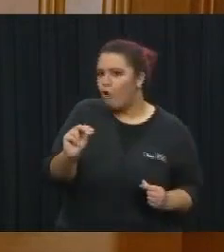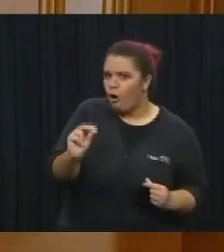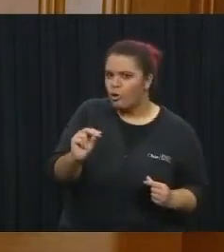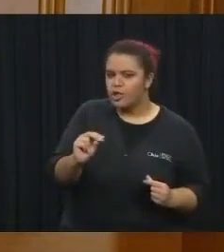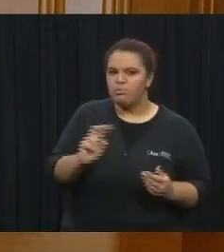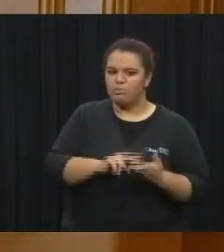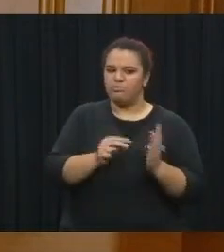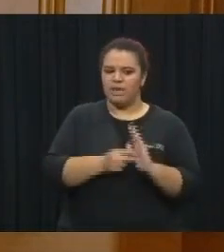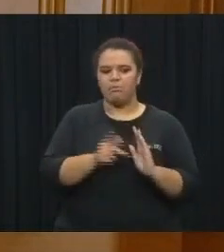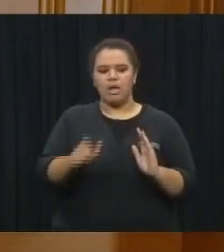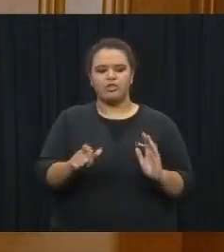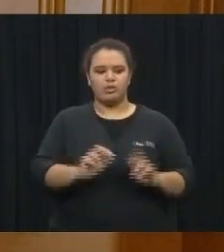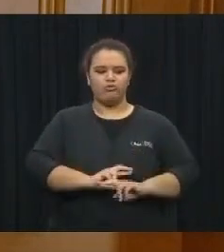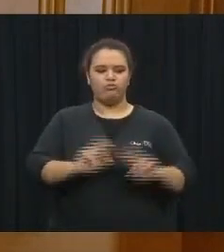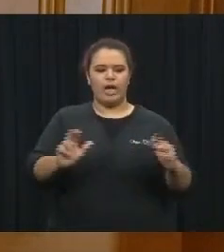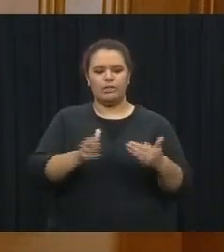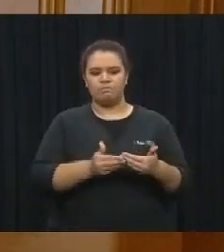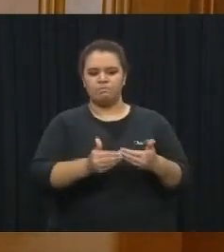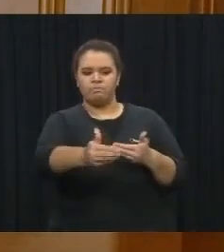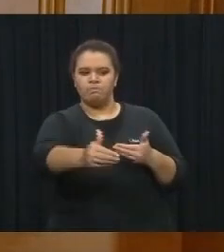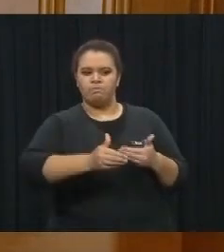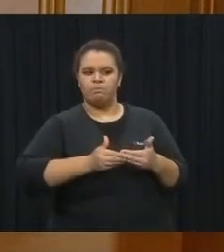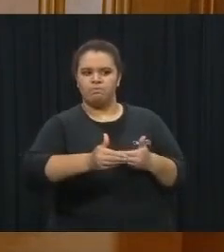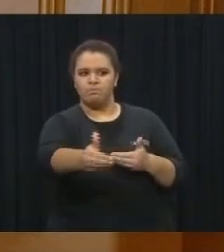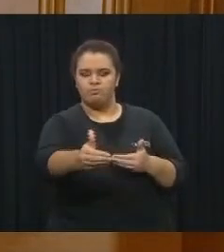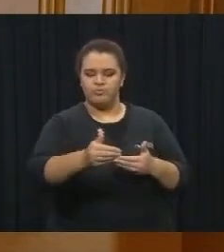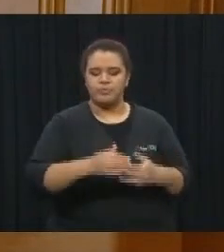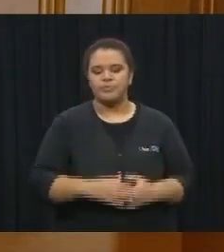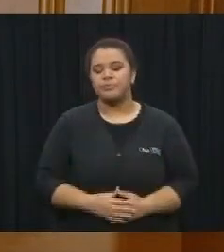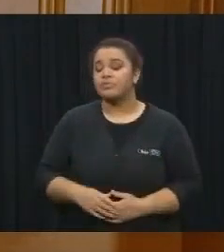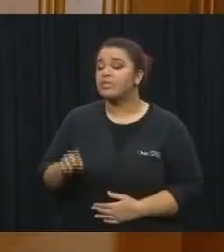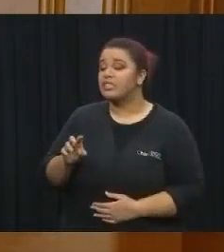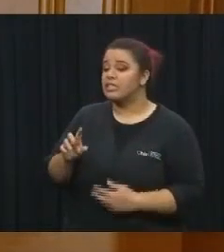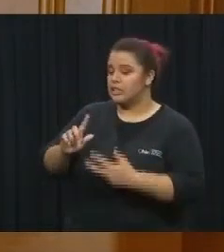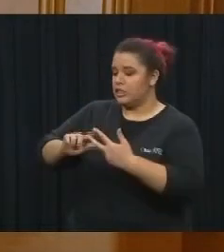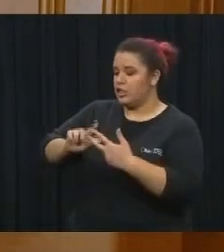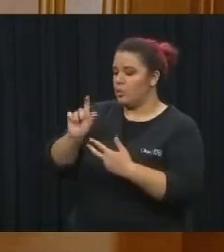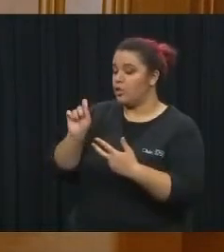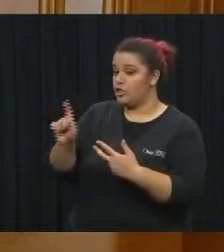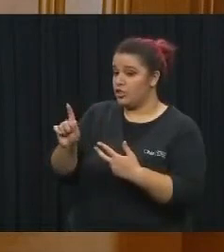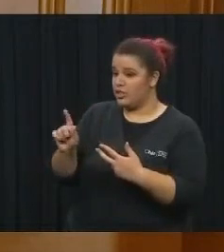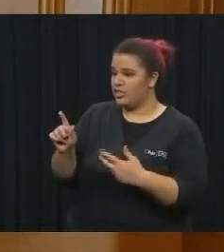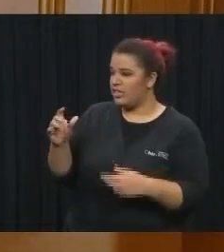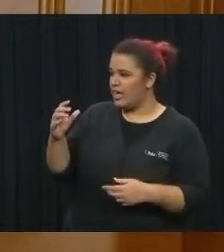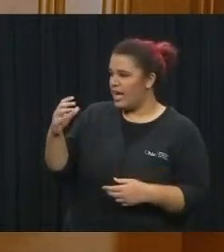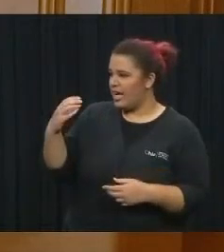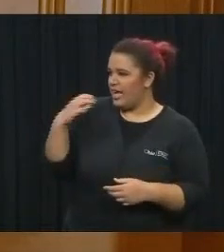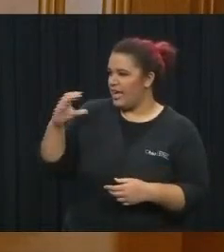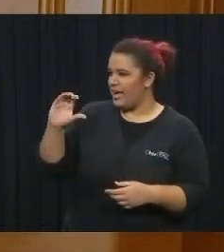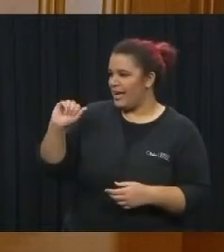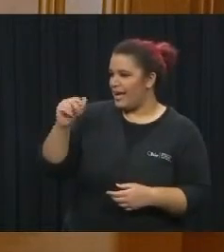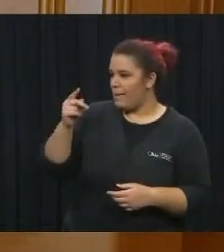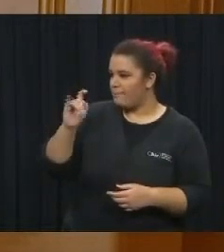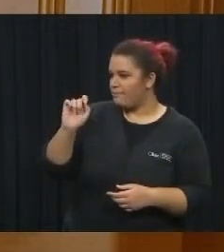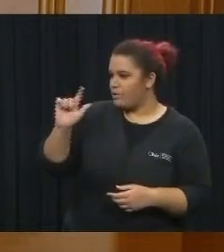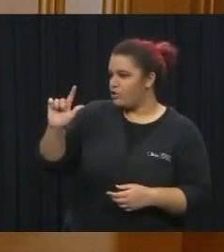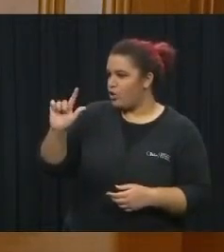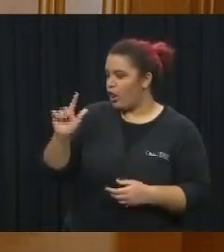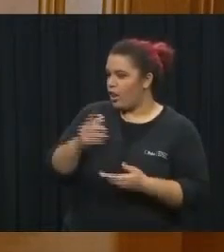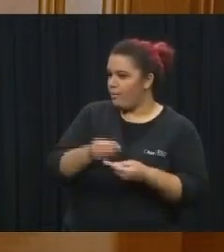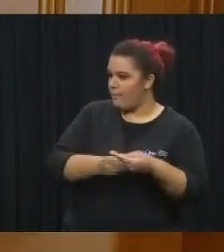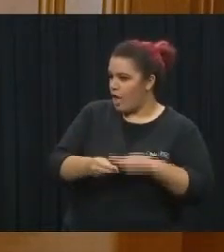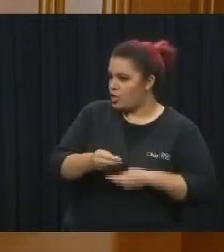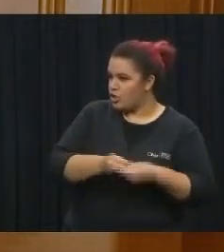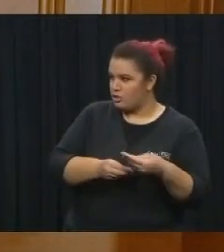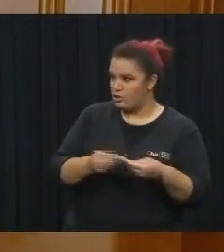you expect to not have a capital budget then this year because of this crisis? Well, we're not talking about a capital budget. We'll talk